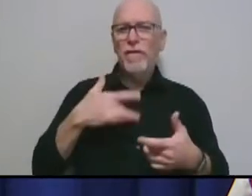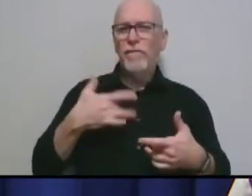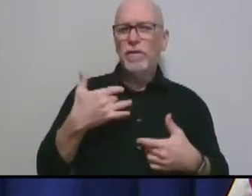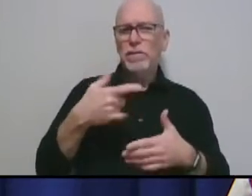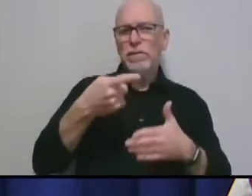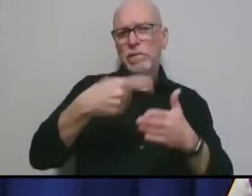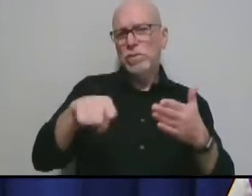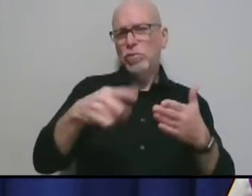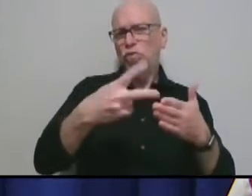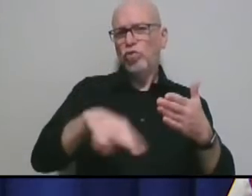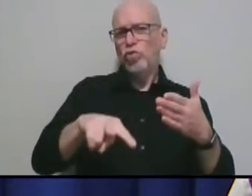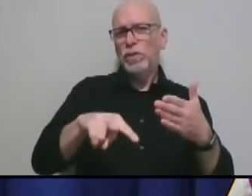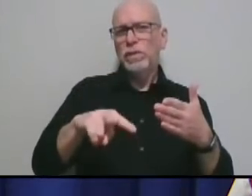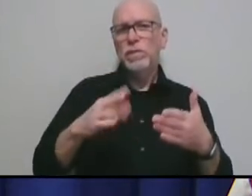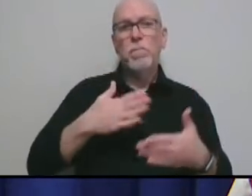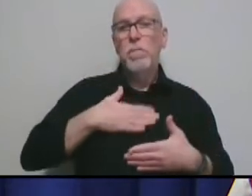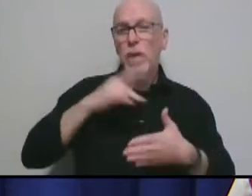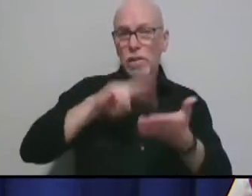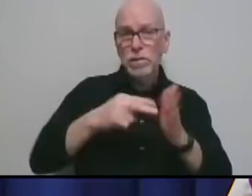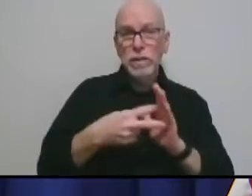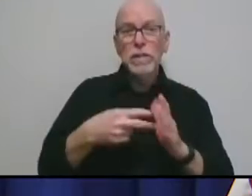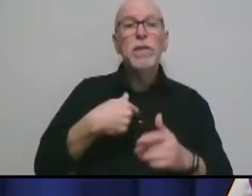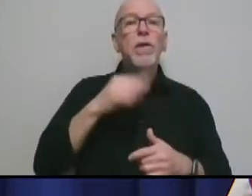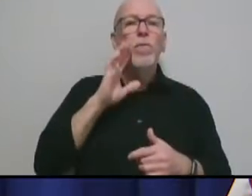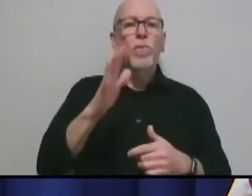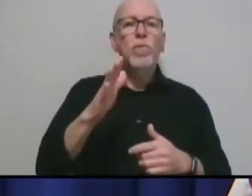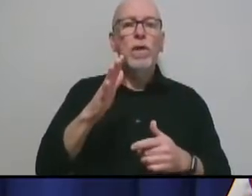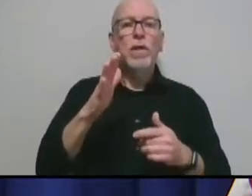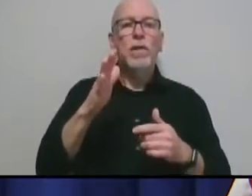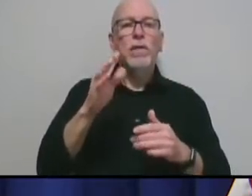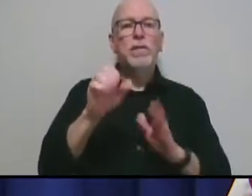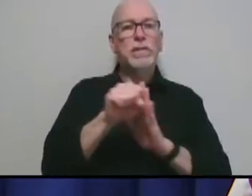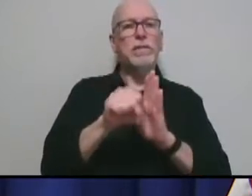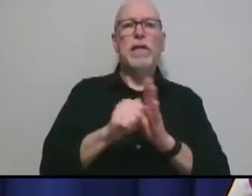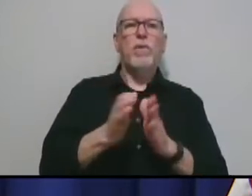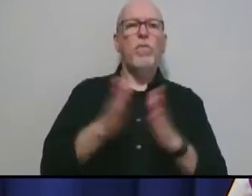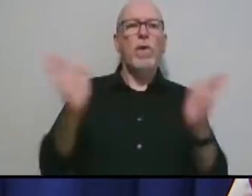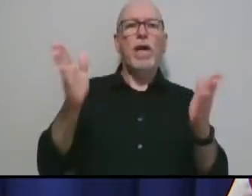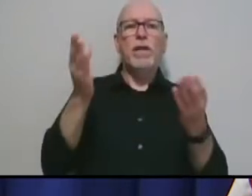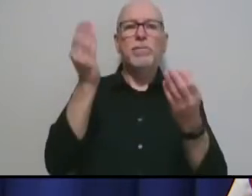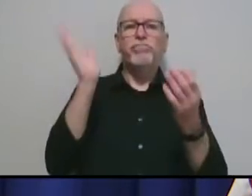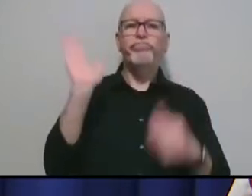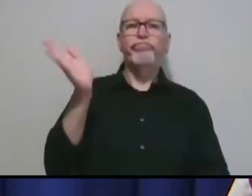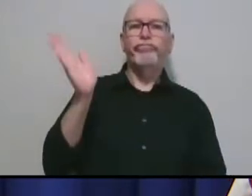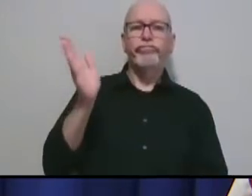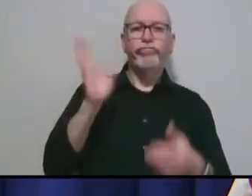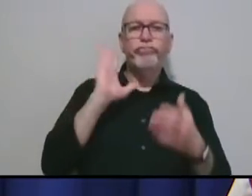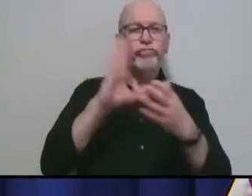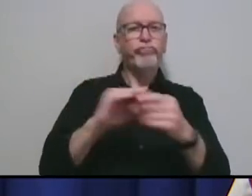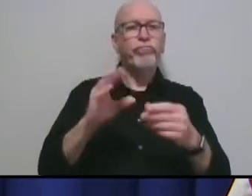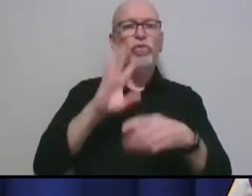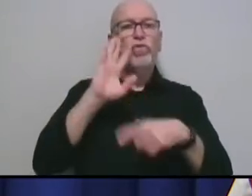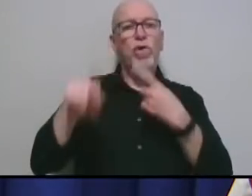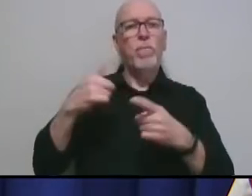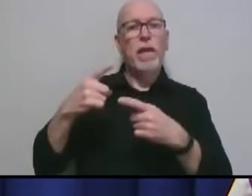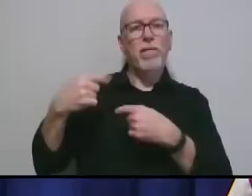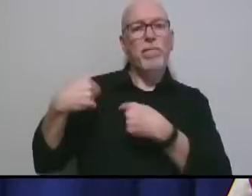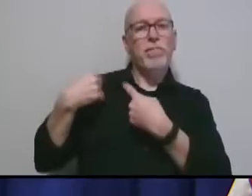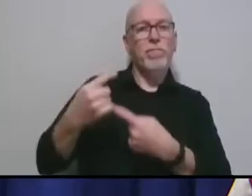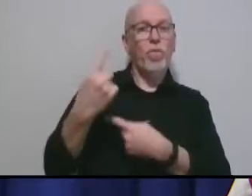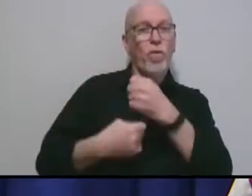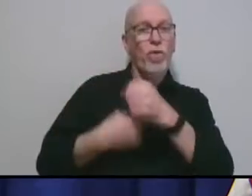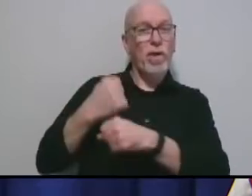weeks, delivering a statewide address talking about where we were, this is over the last